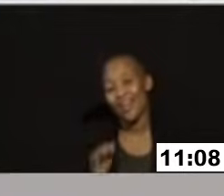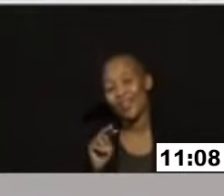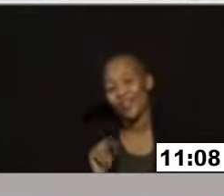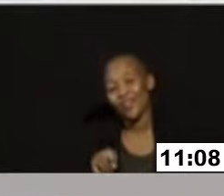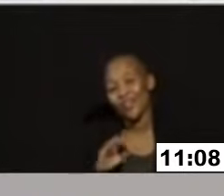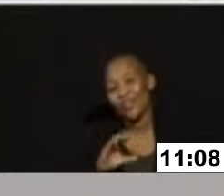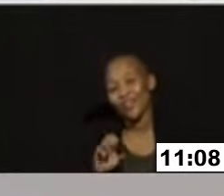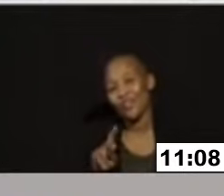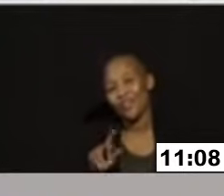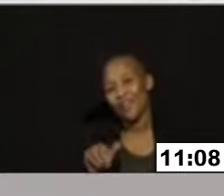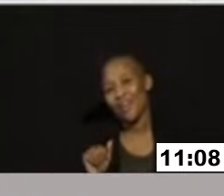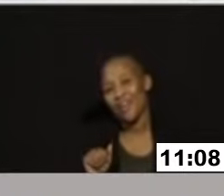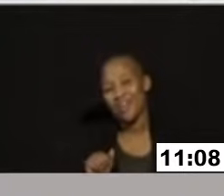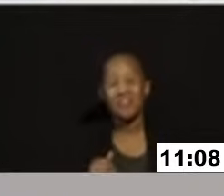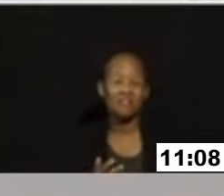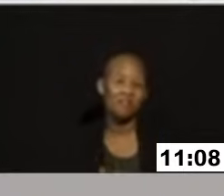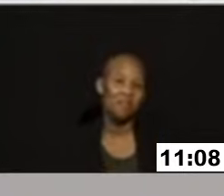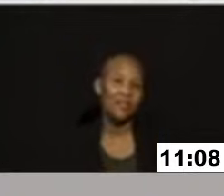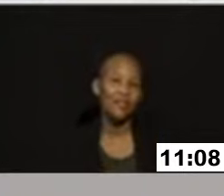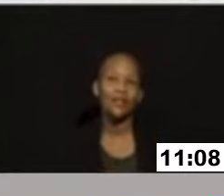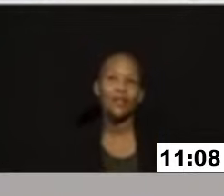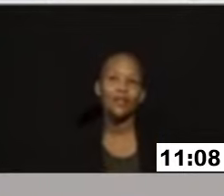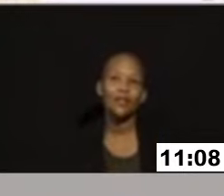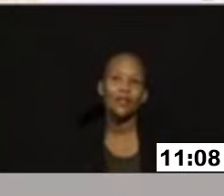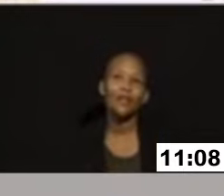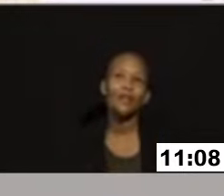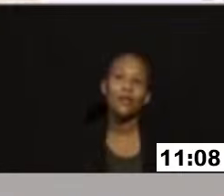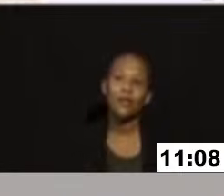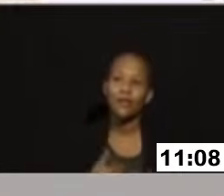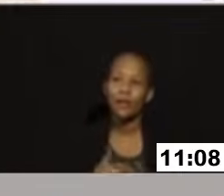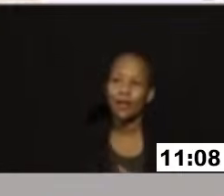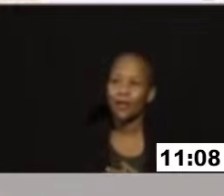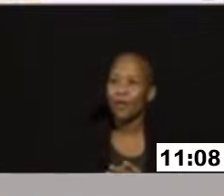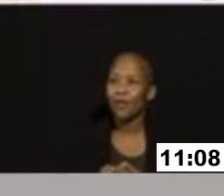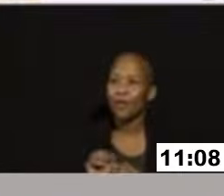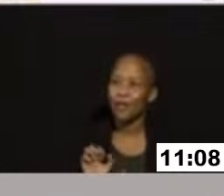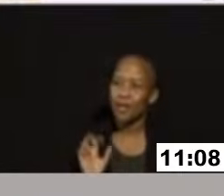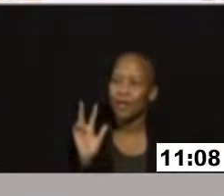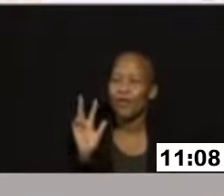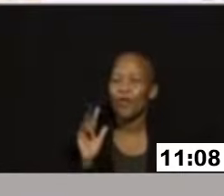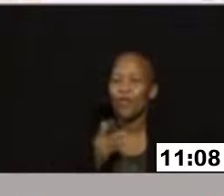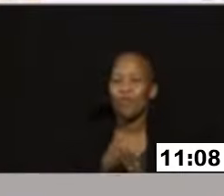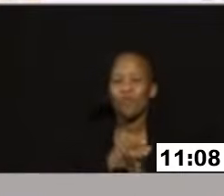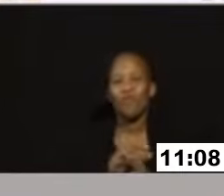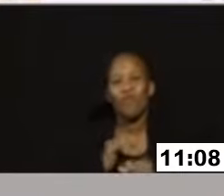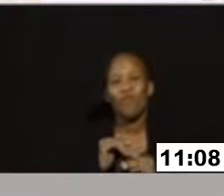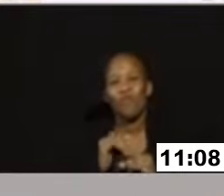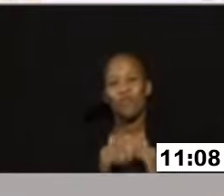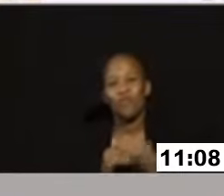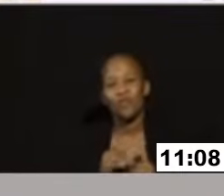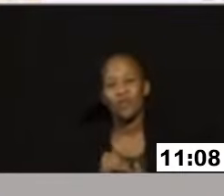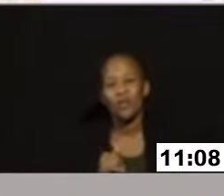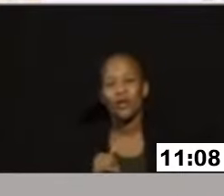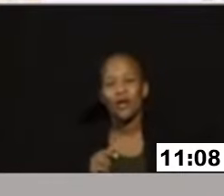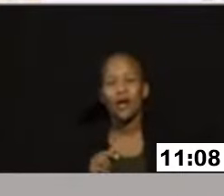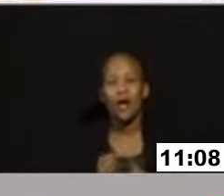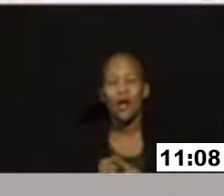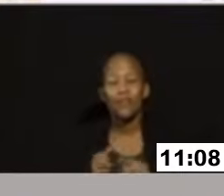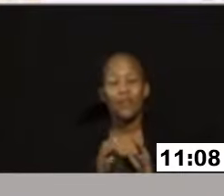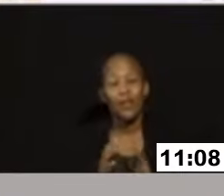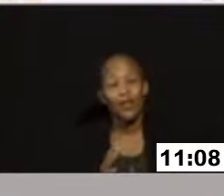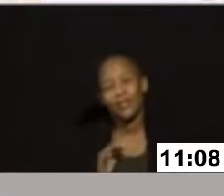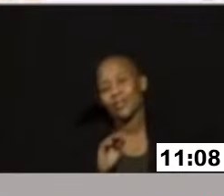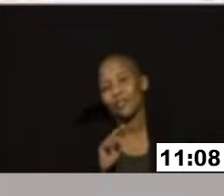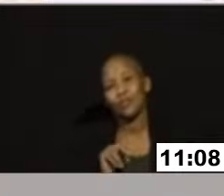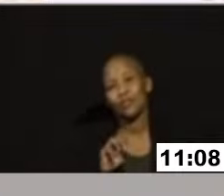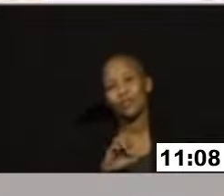Shall we proceed to take an oath before you proceed, Yes. Mr. Bana? Thank you, Chair. Advocate Ngcuka, are you going to take an